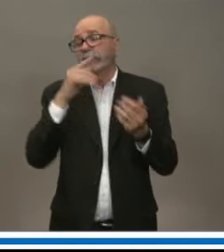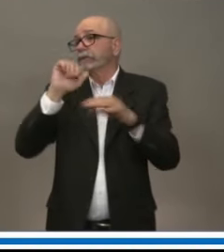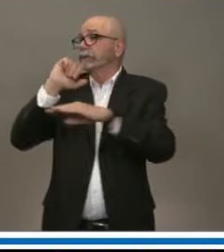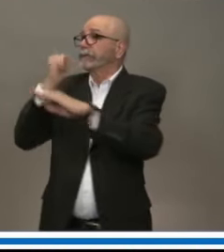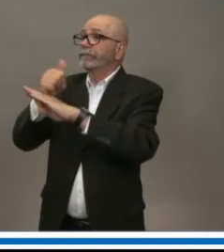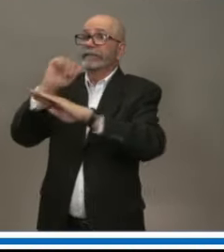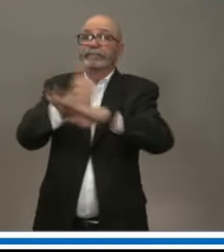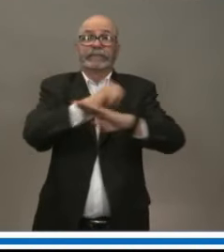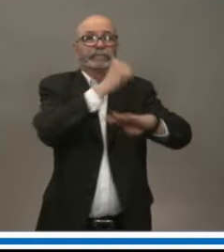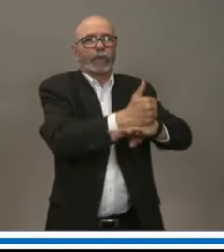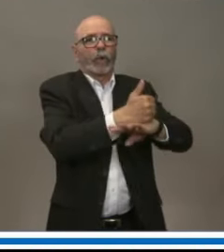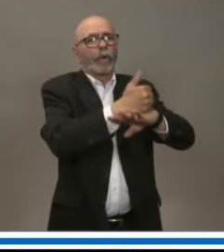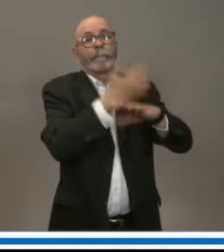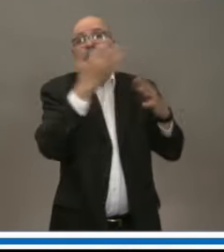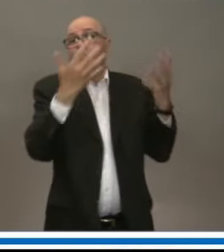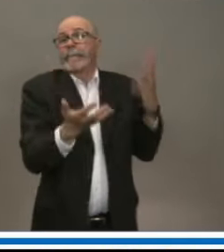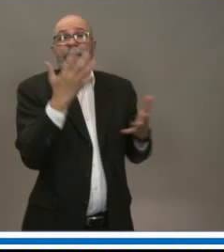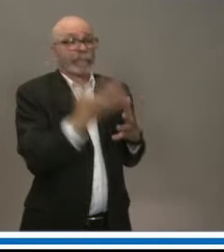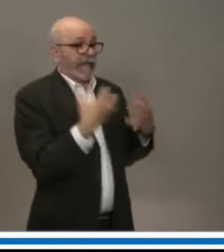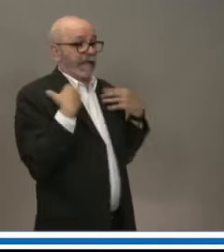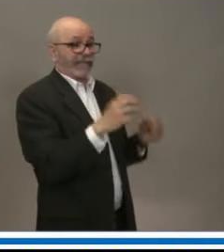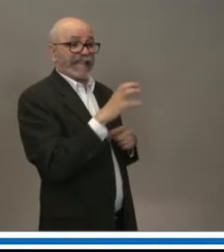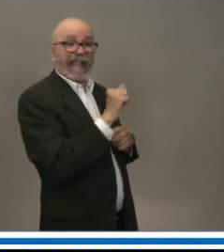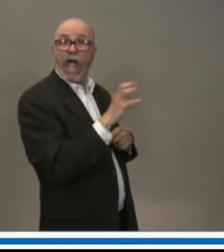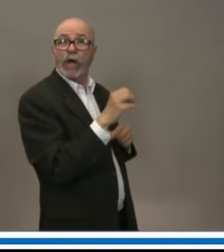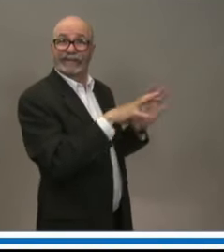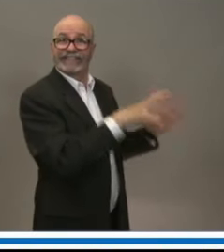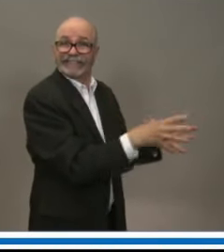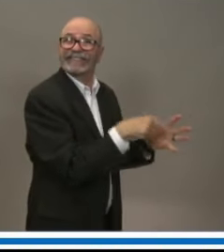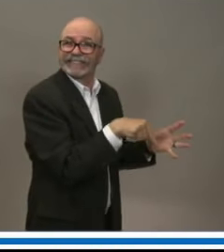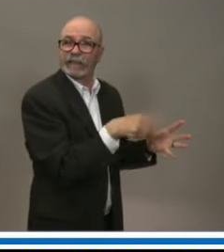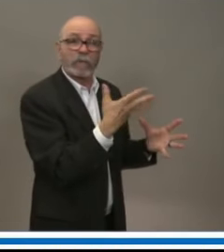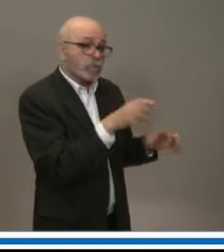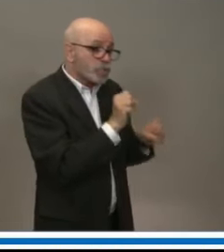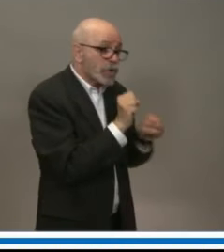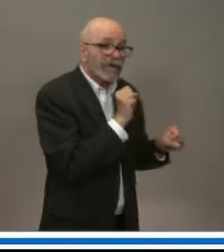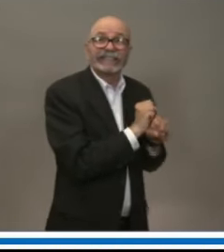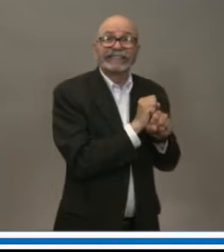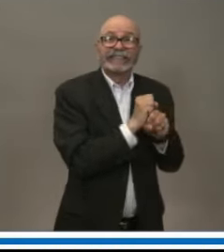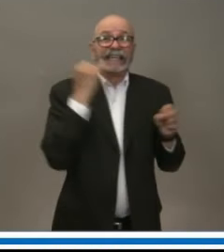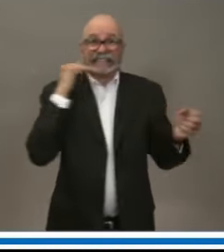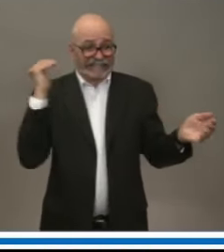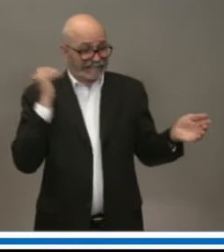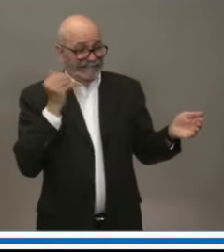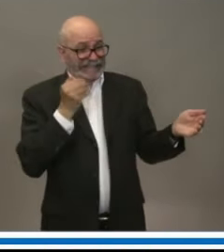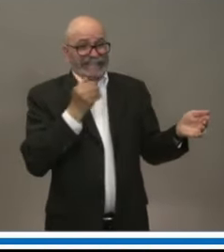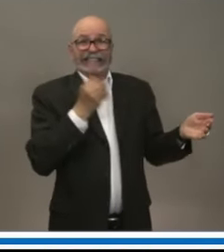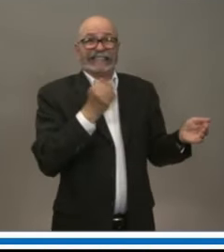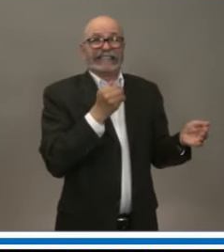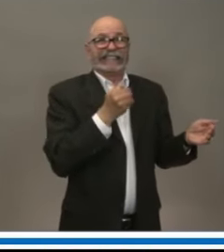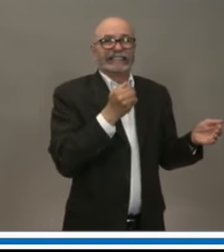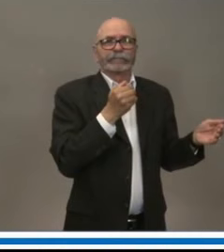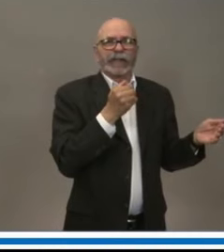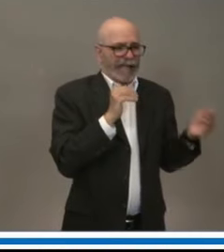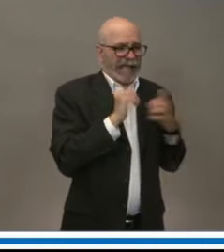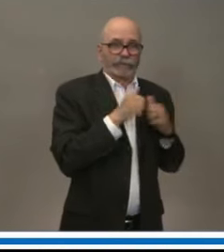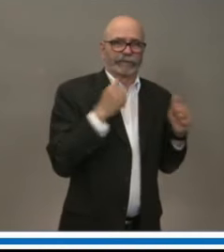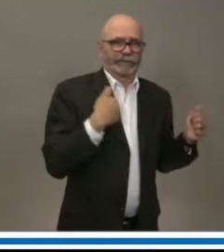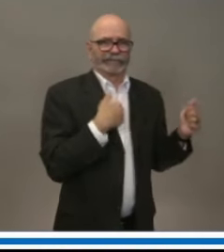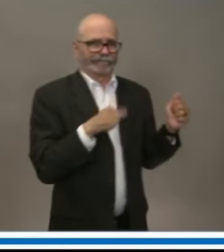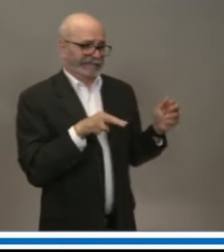workers who may have been a close contact, but ways that they can come back to work and not have to be on self-isolation with strict